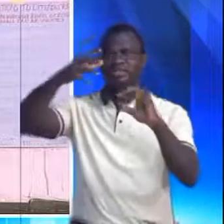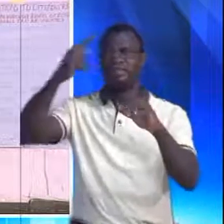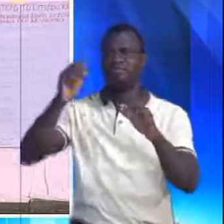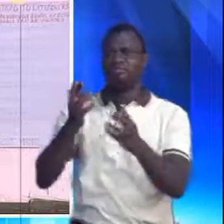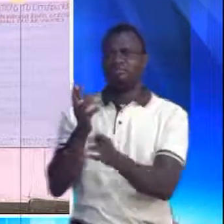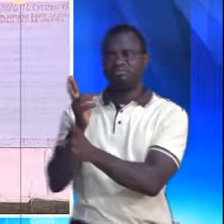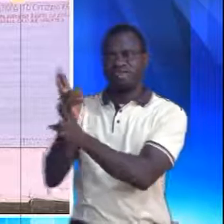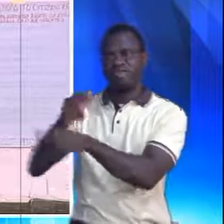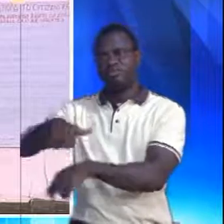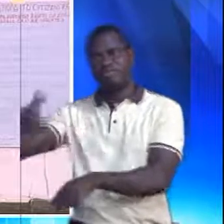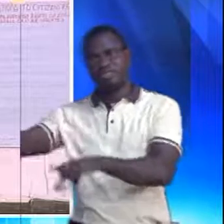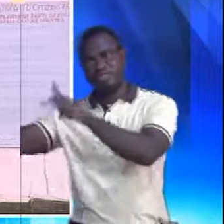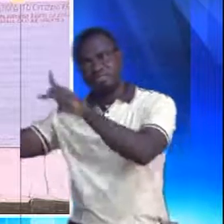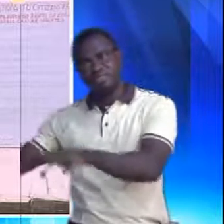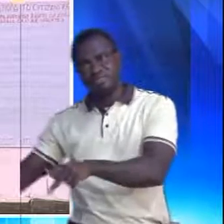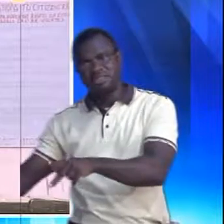the life of fellow citizen,